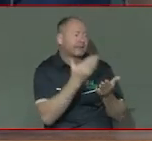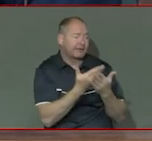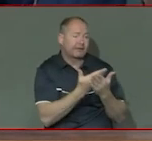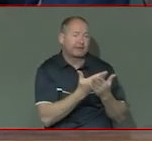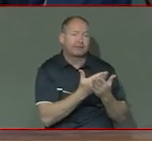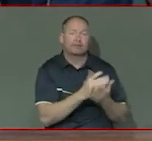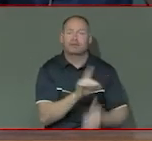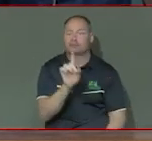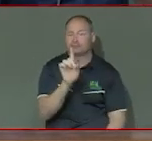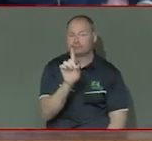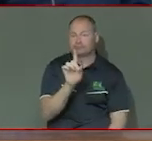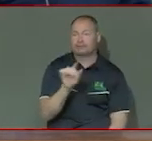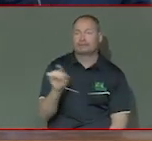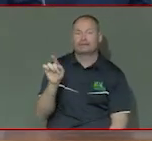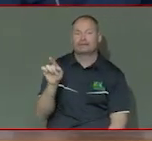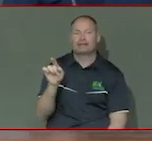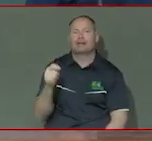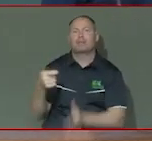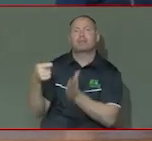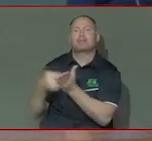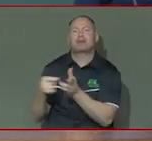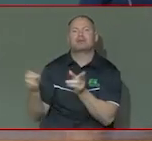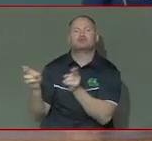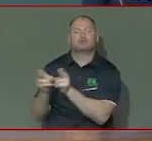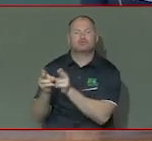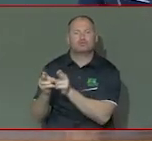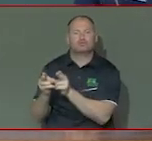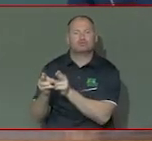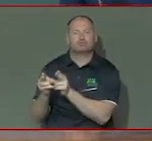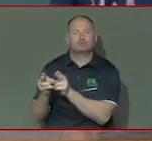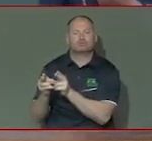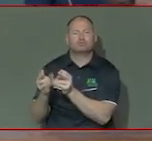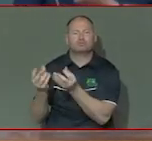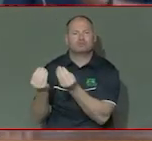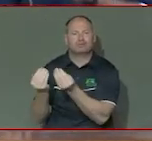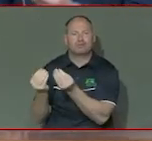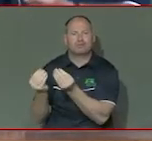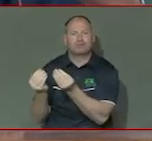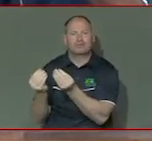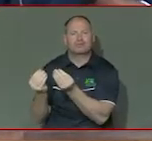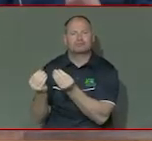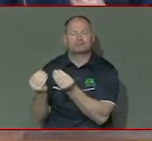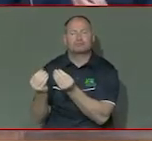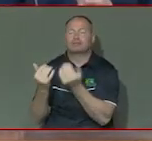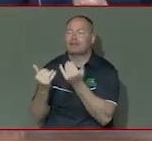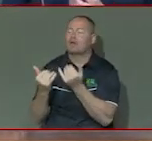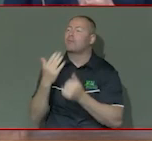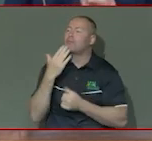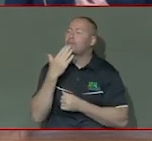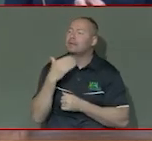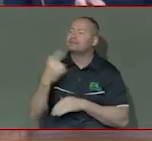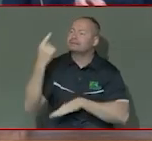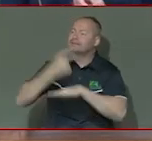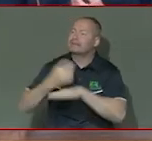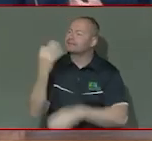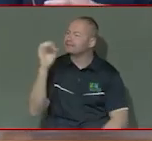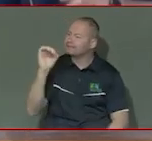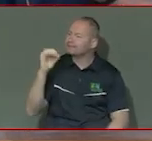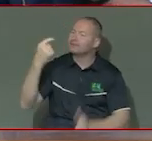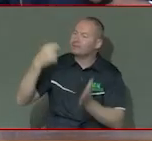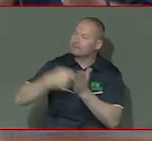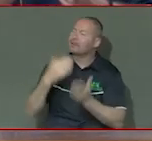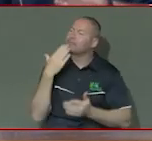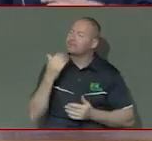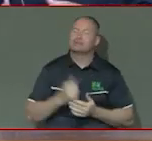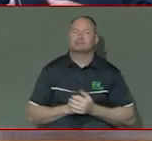because they buy small number of stuff, you can ask them to pay within 30 days. And